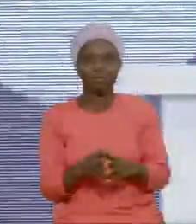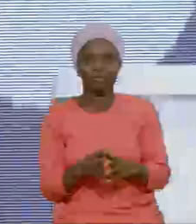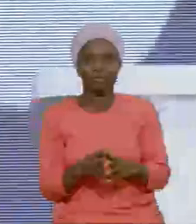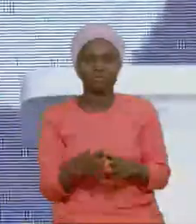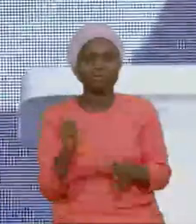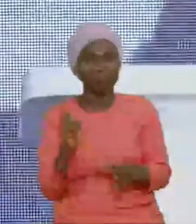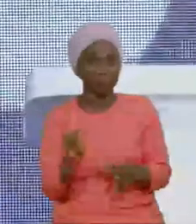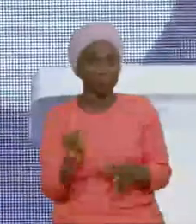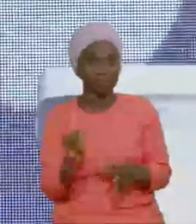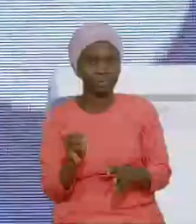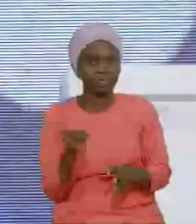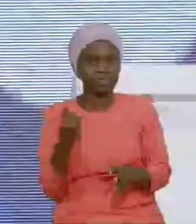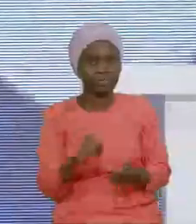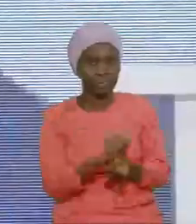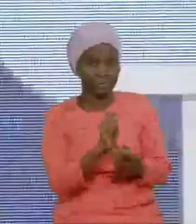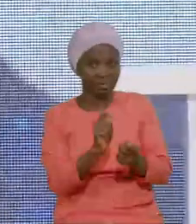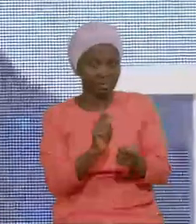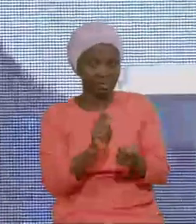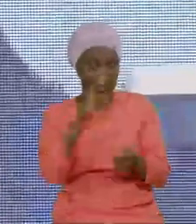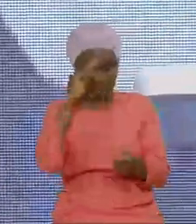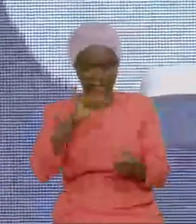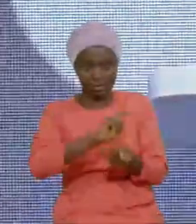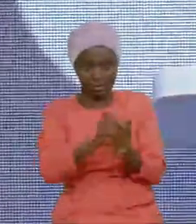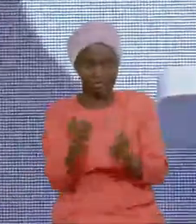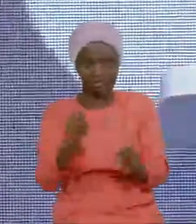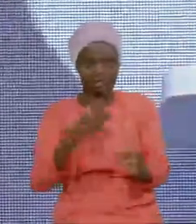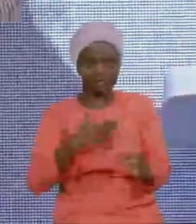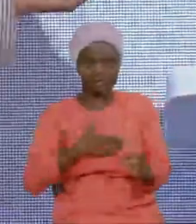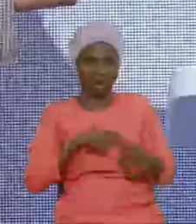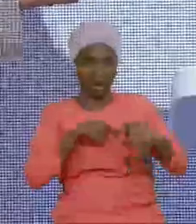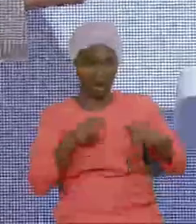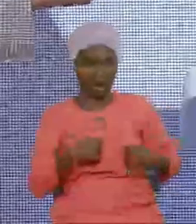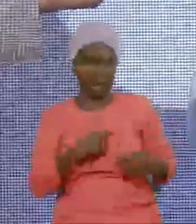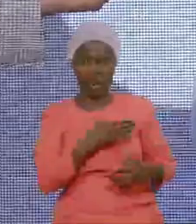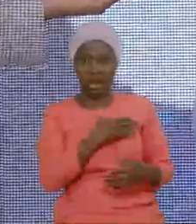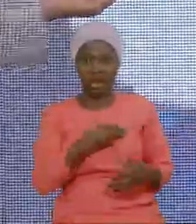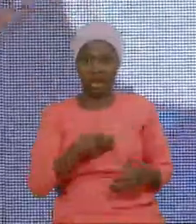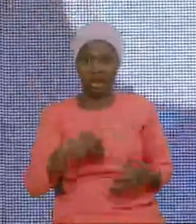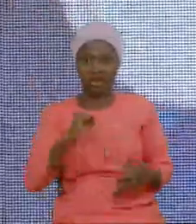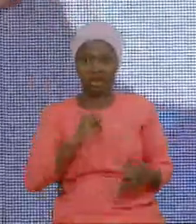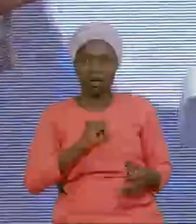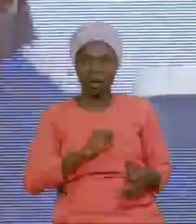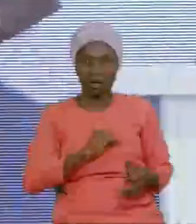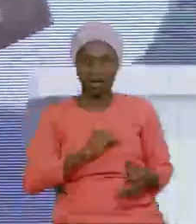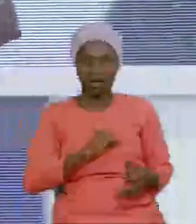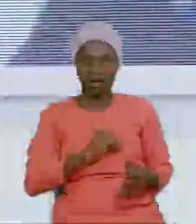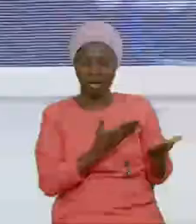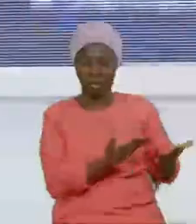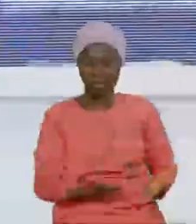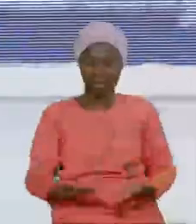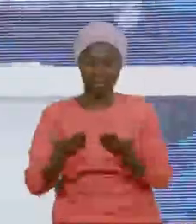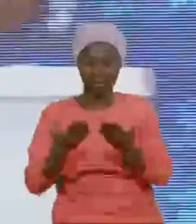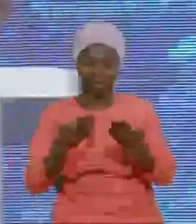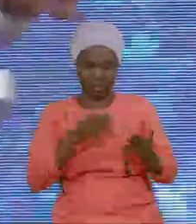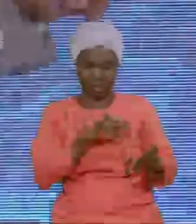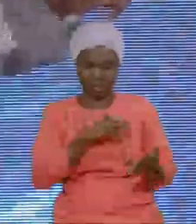So he changes my heart, and I present the members of my body unto